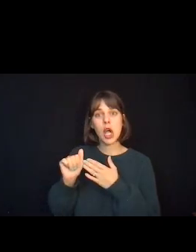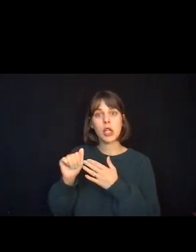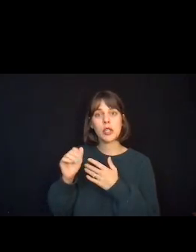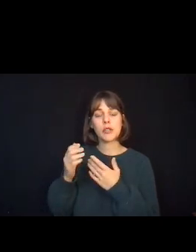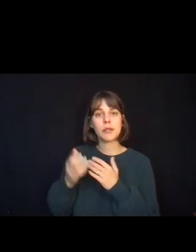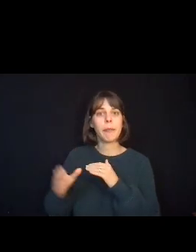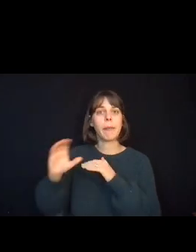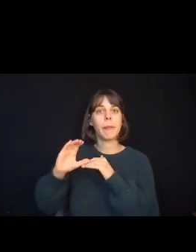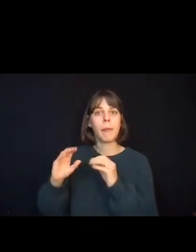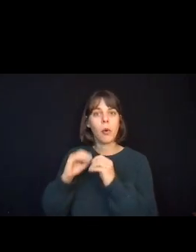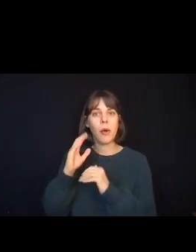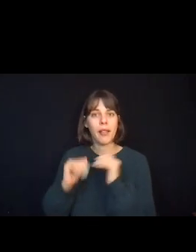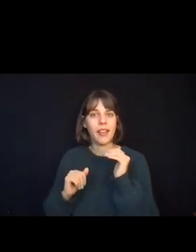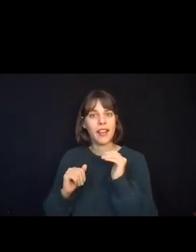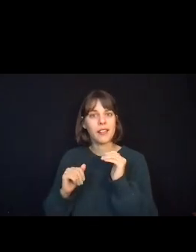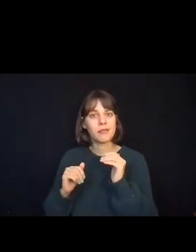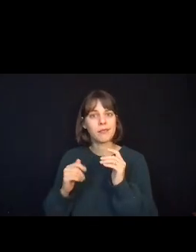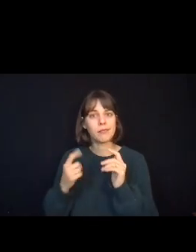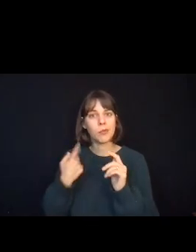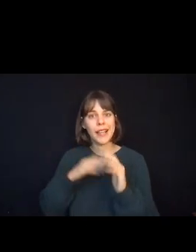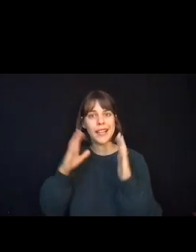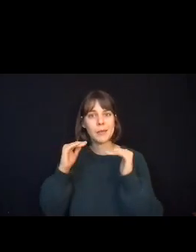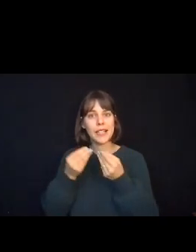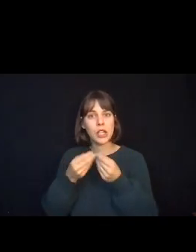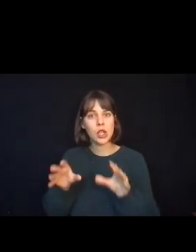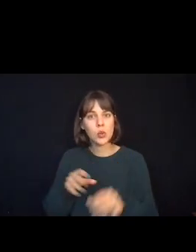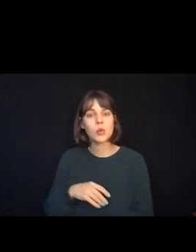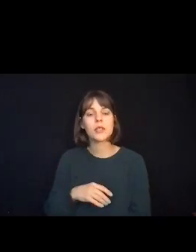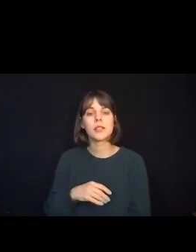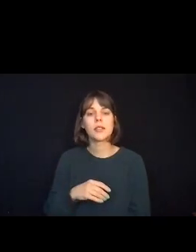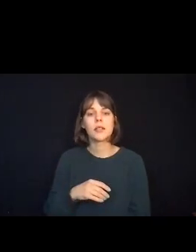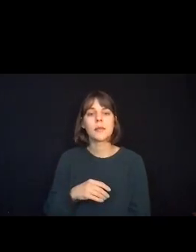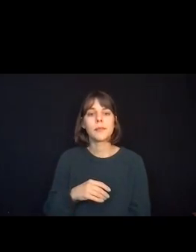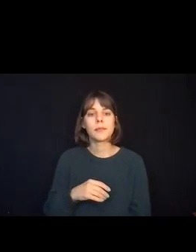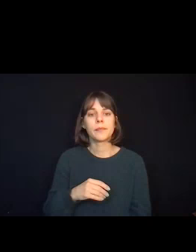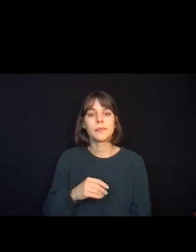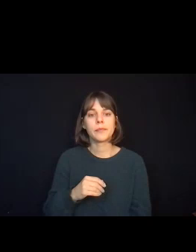amount from our initial projections to now through that process.